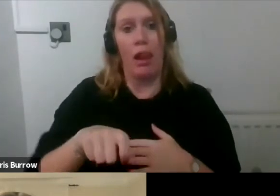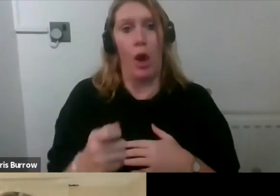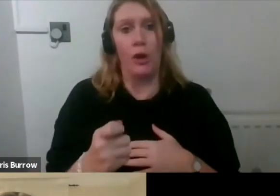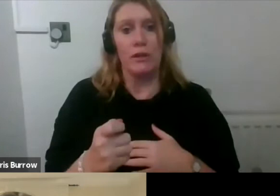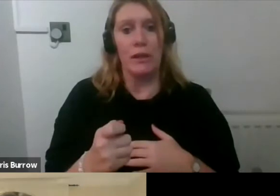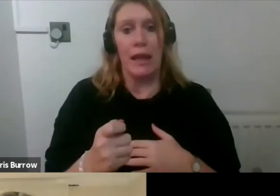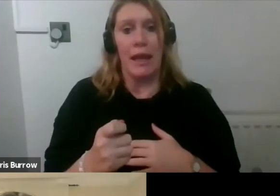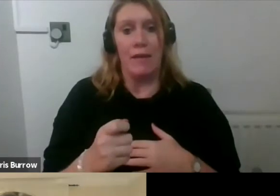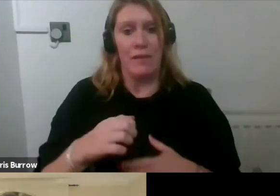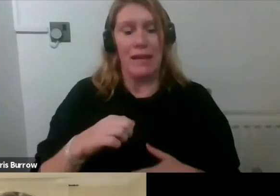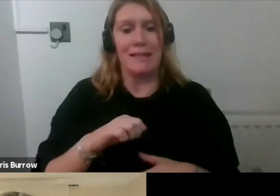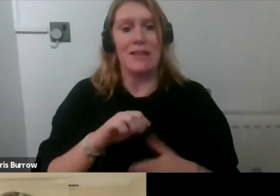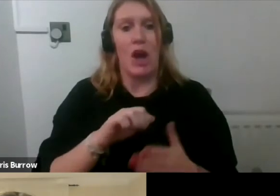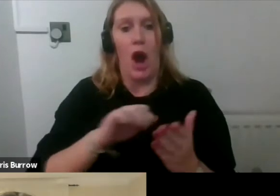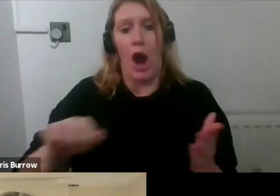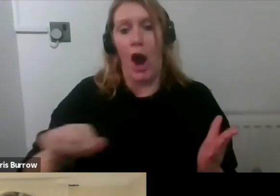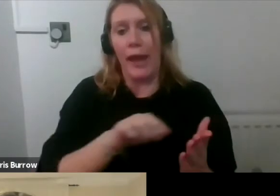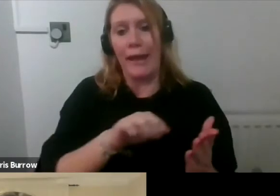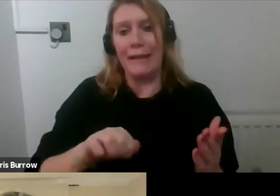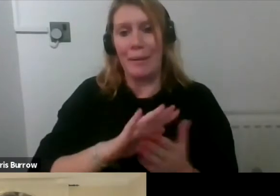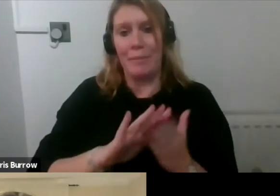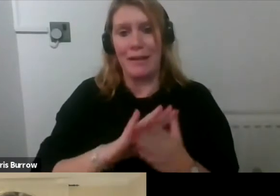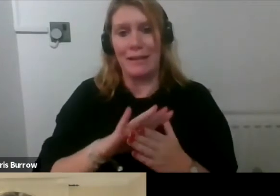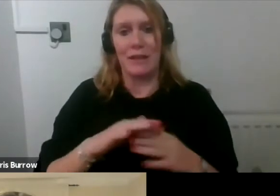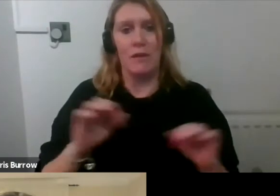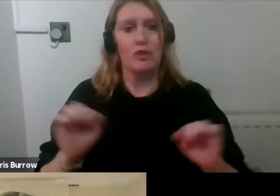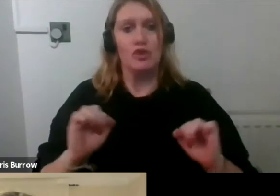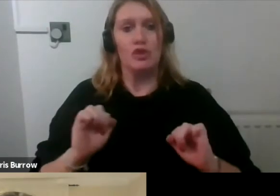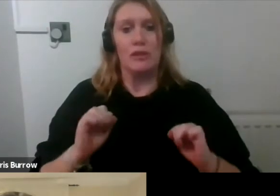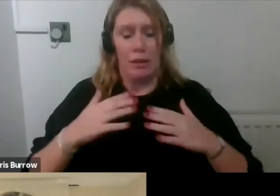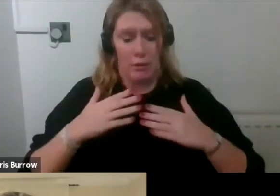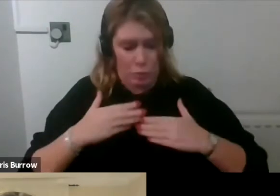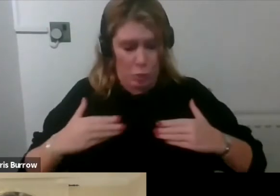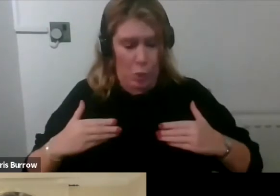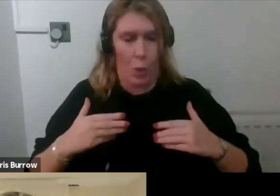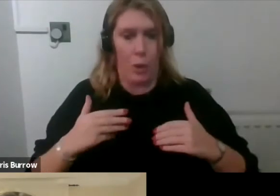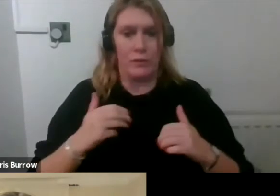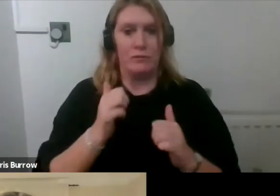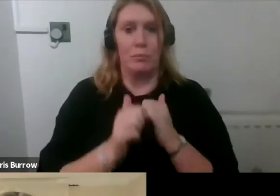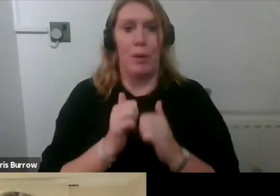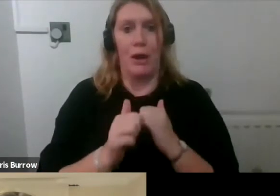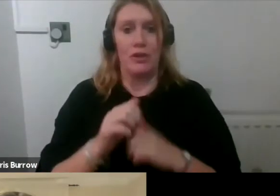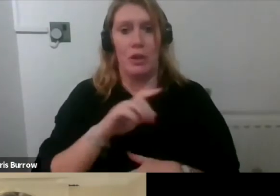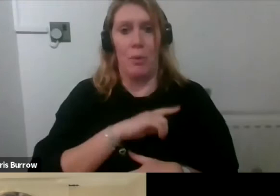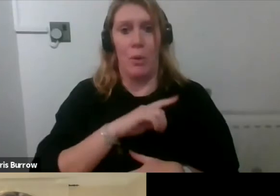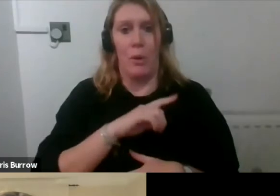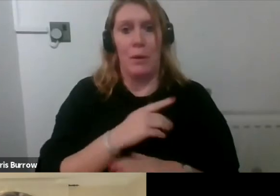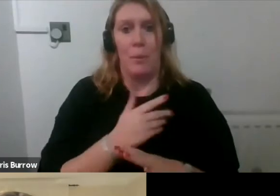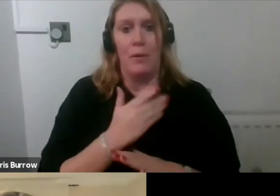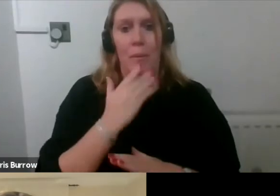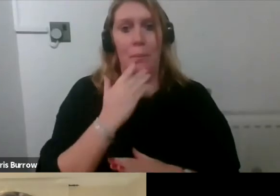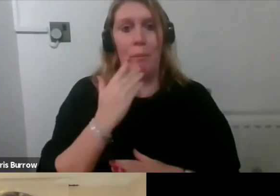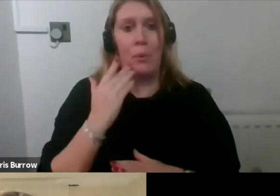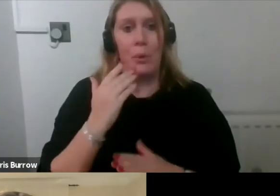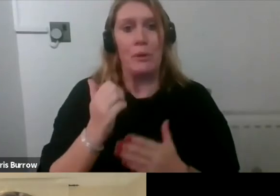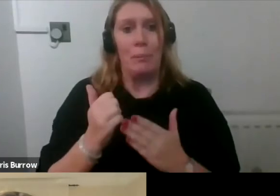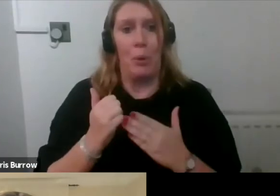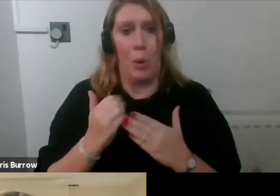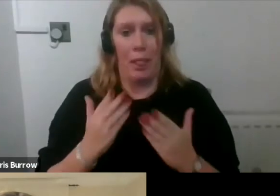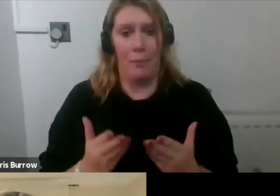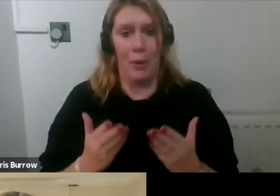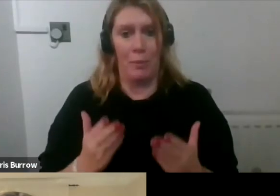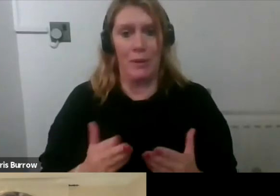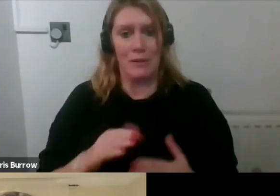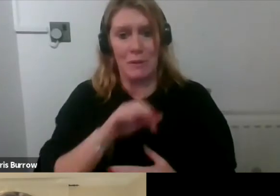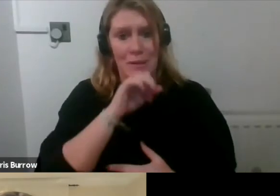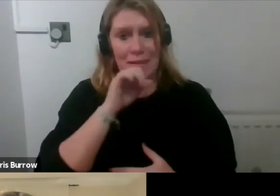worn it since March, owing to the absence of social care support. We have no ironing. So it's particularly nice to